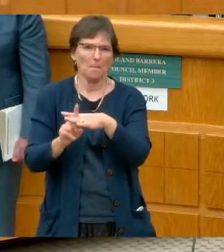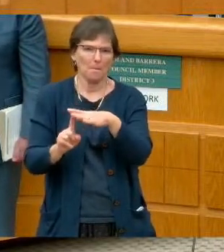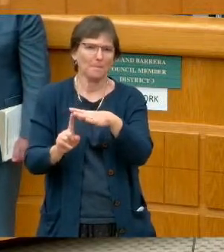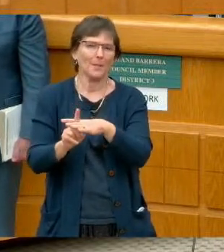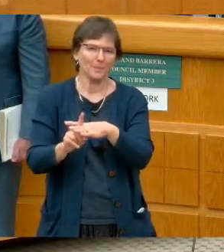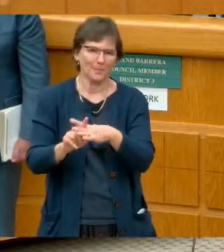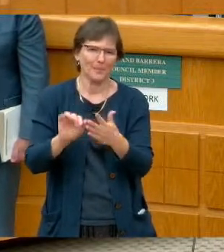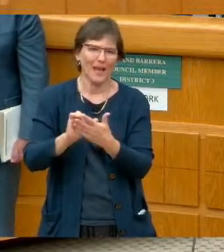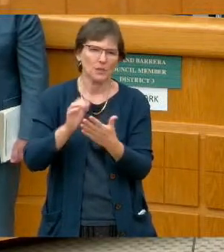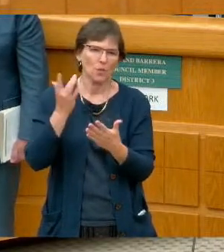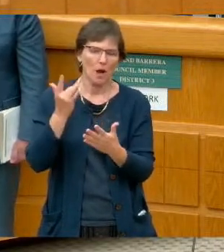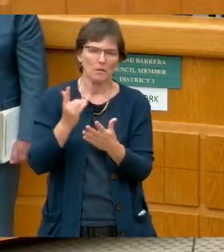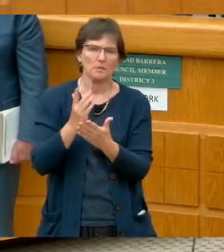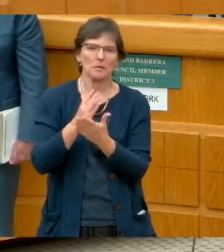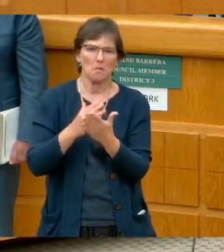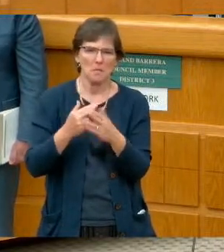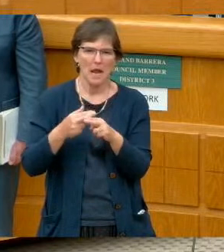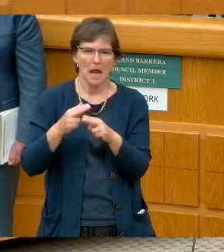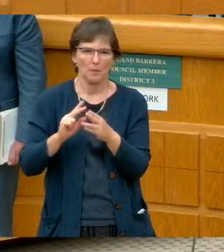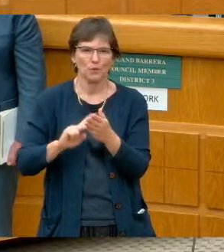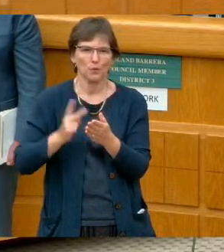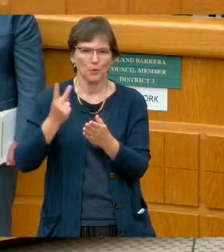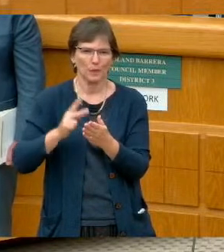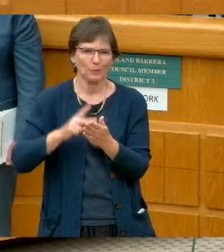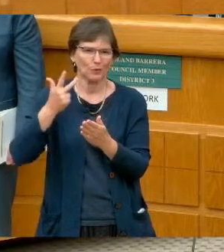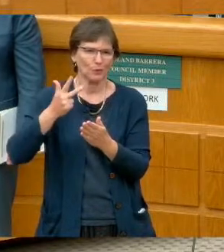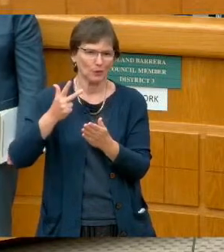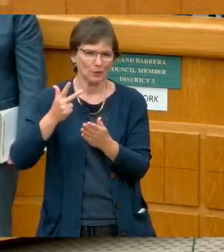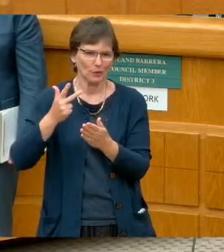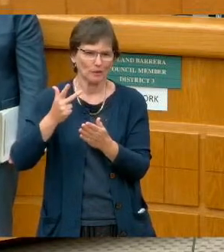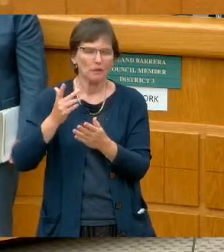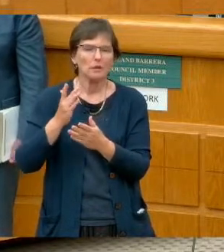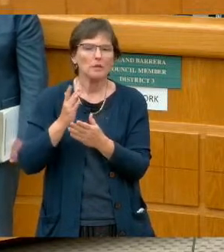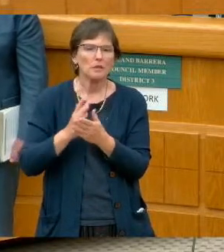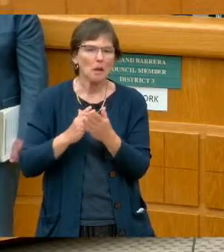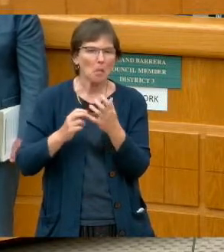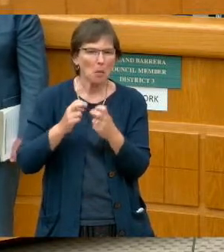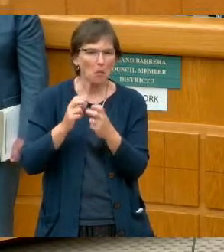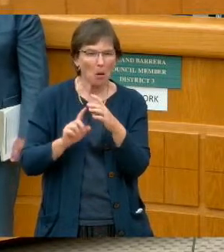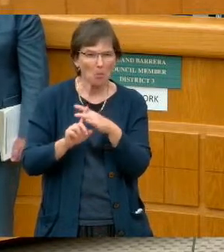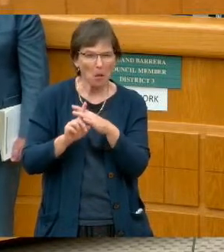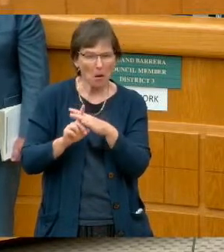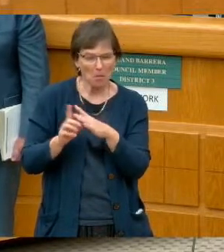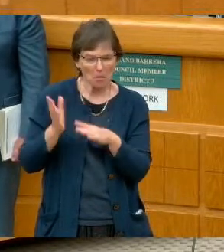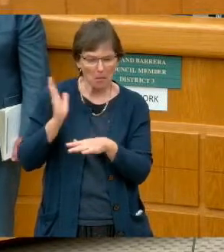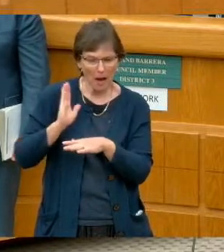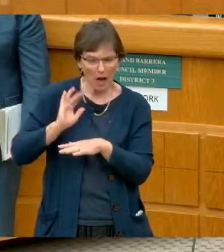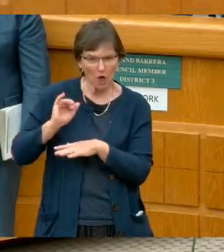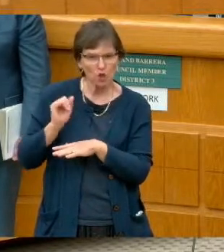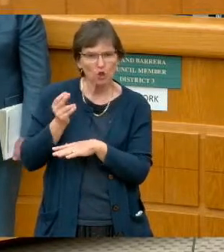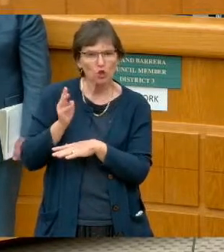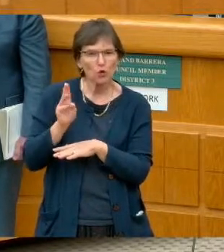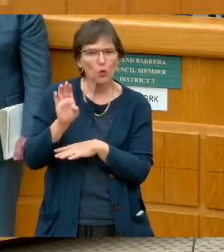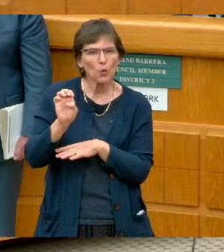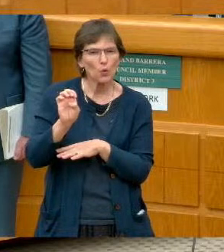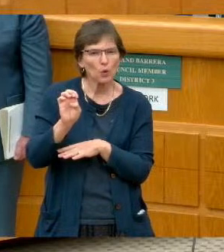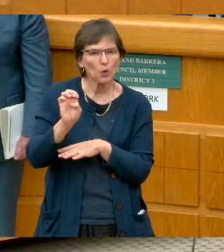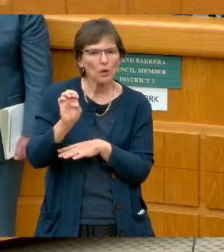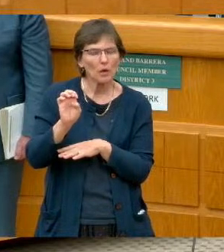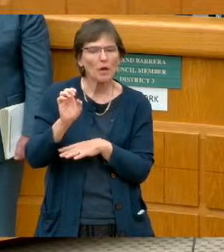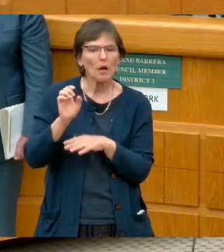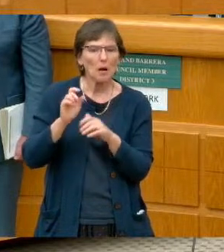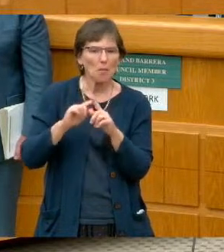that's why we're seeing them pull some of these additional cases. Some of them go back to late June, but